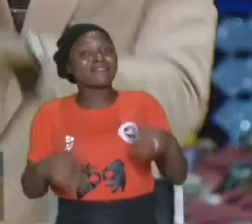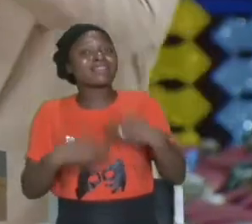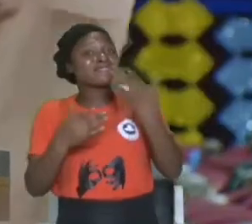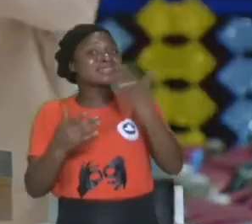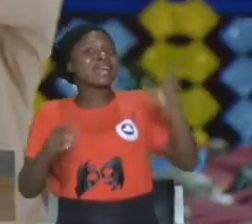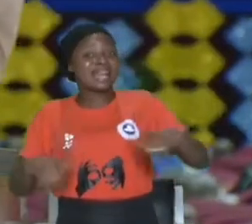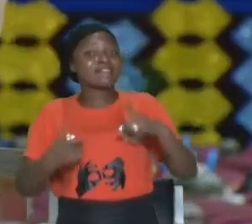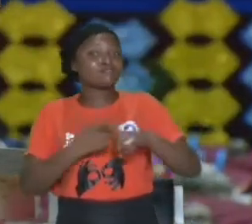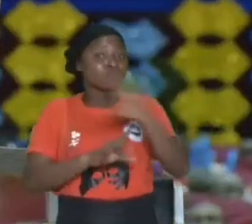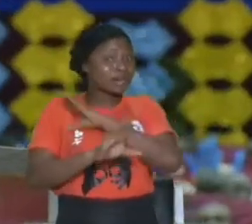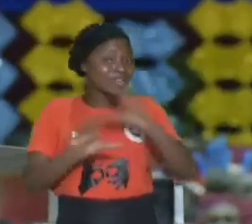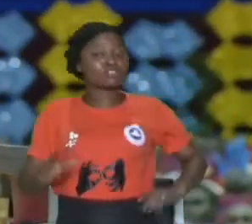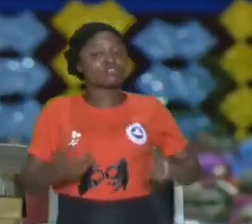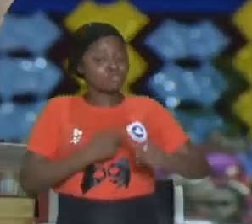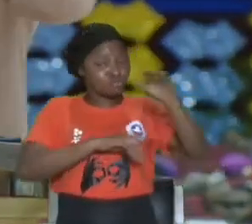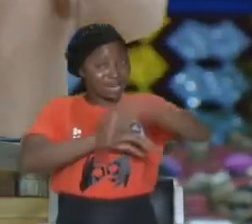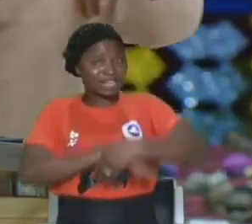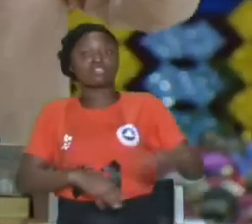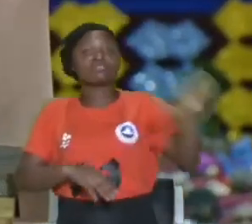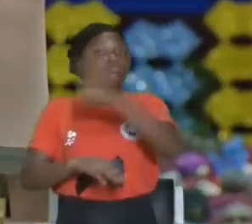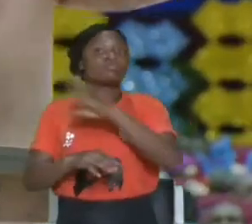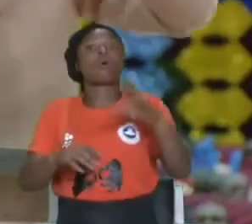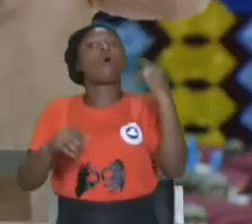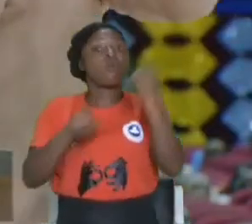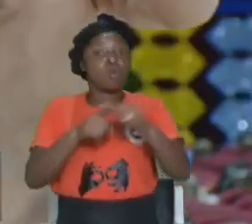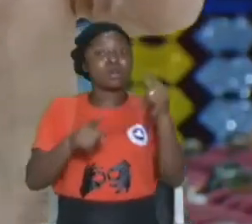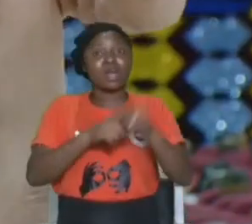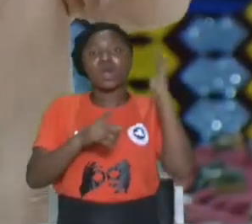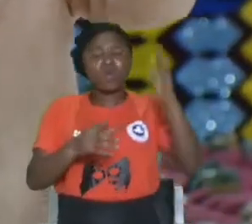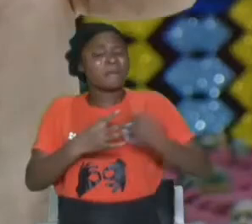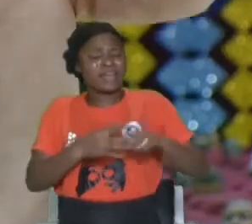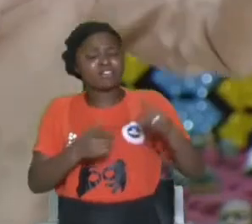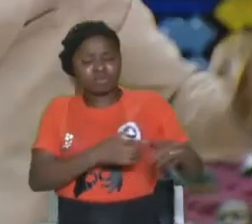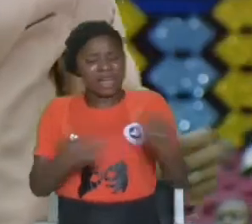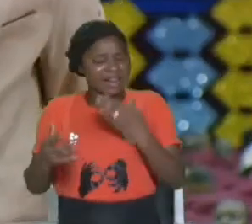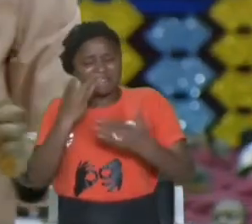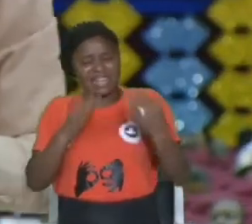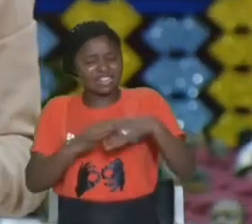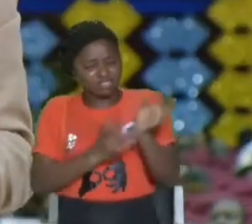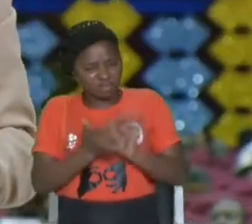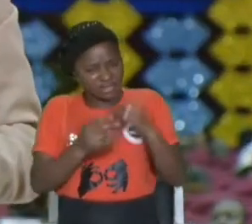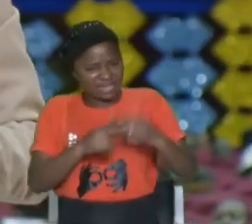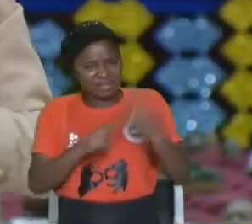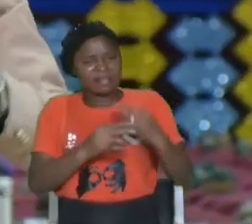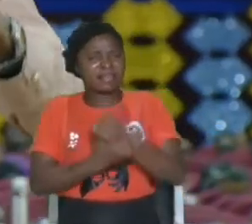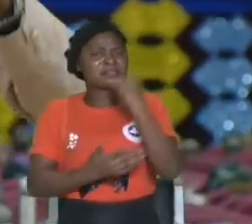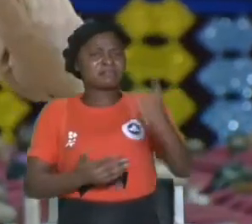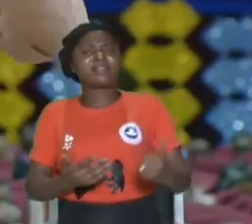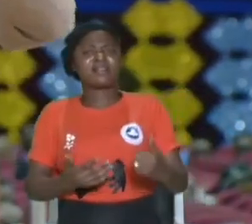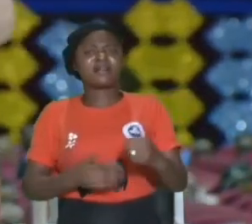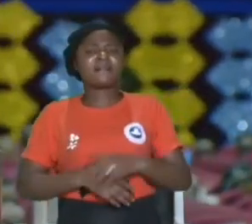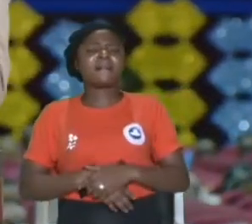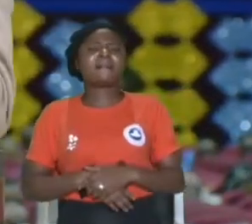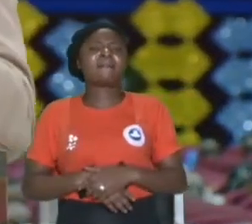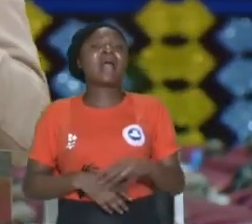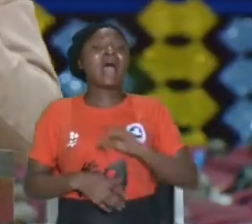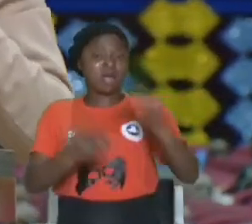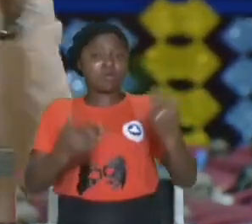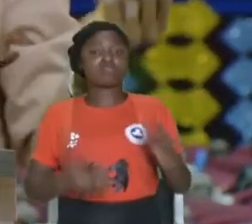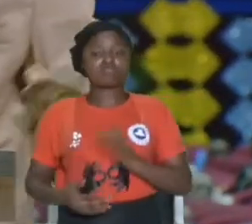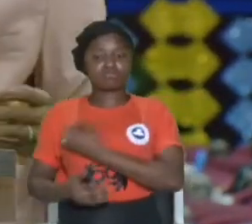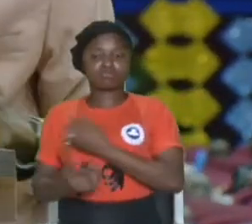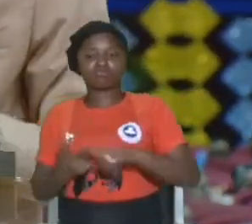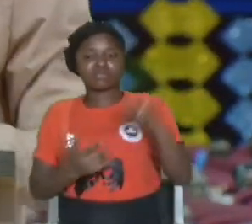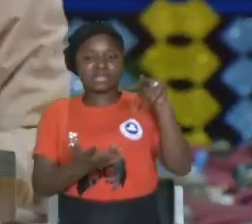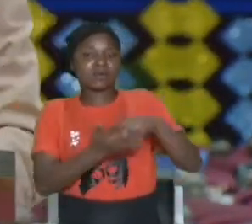Christ, tonight your words will begin to carry fire in the name of Jesus. I want us to rise up on our